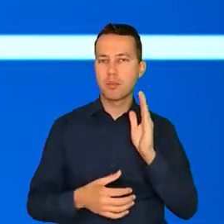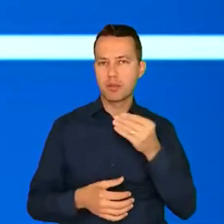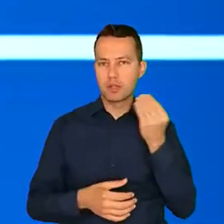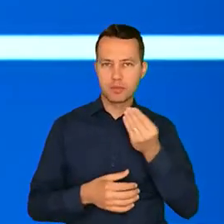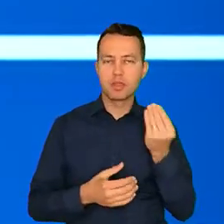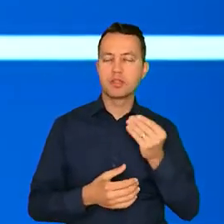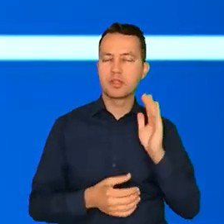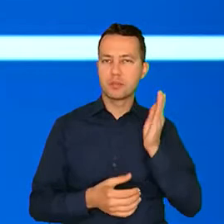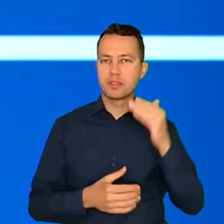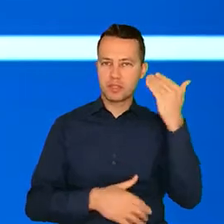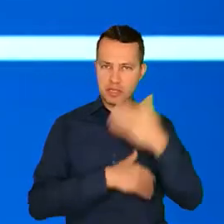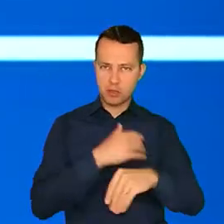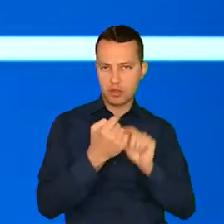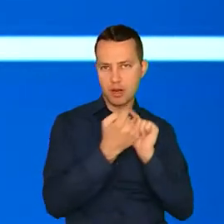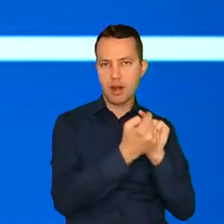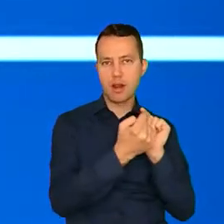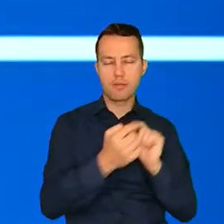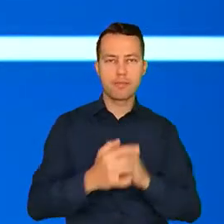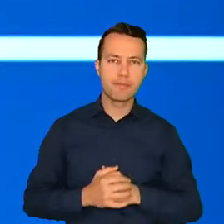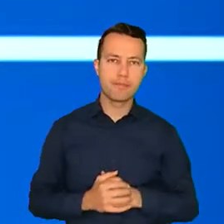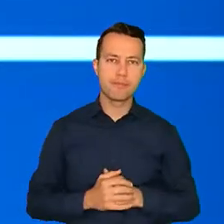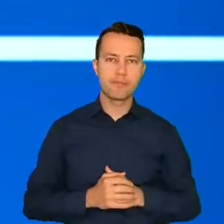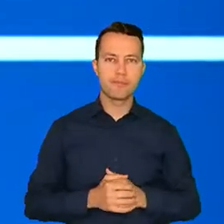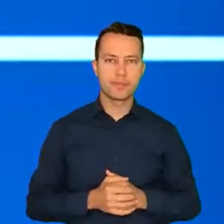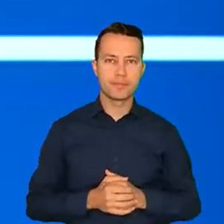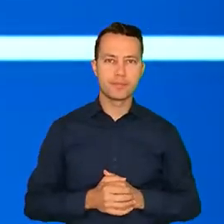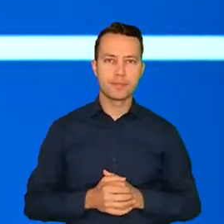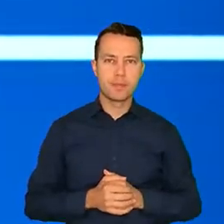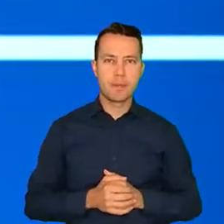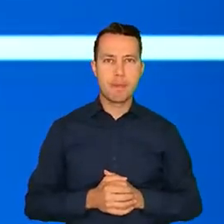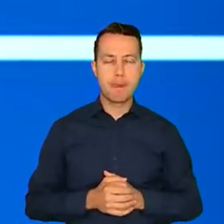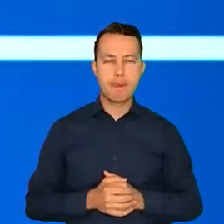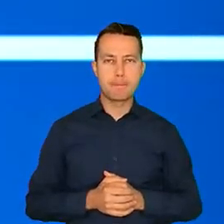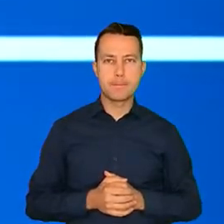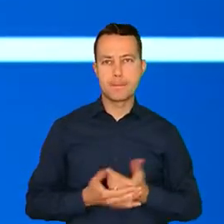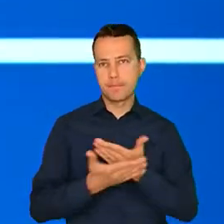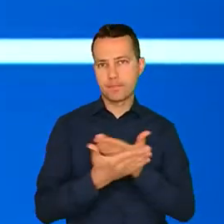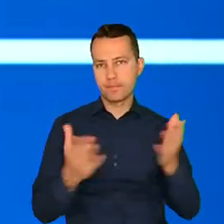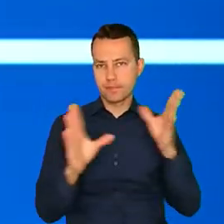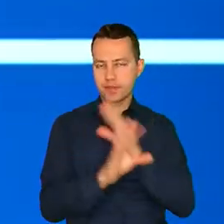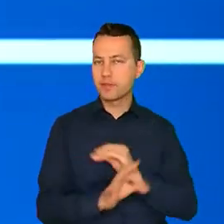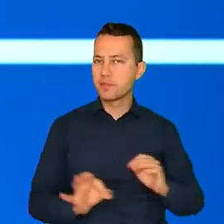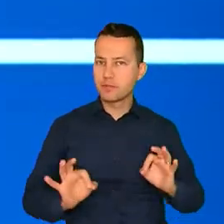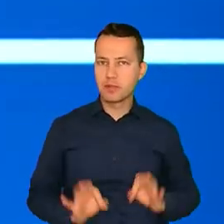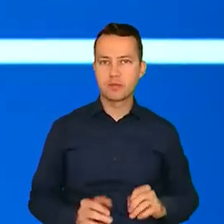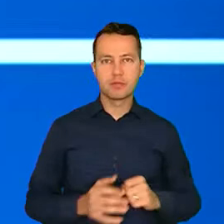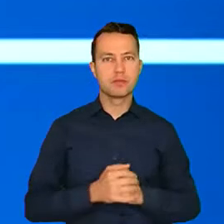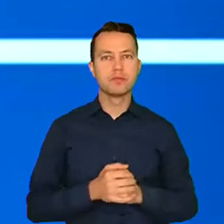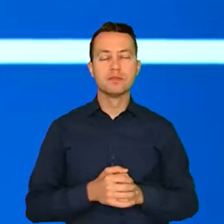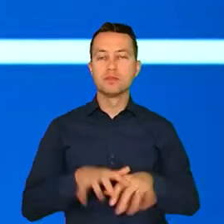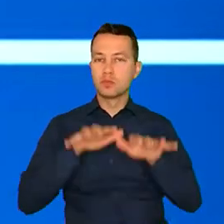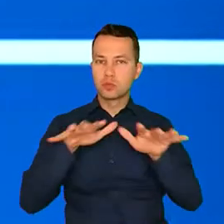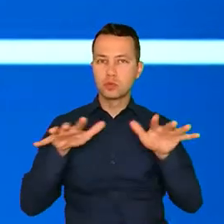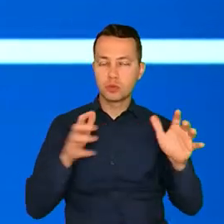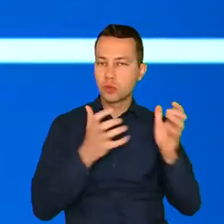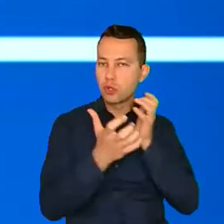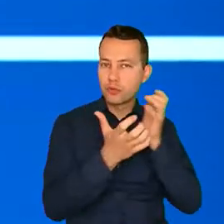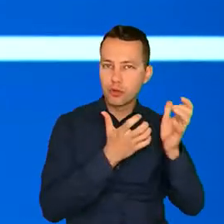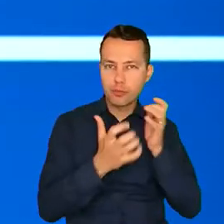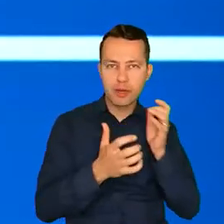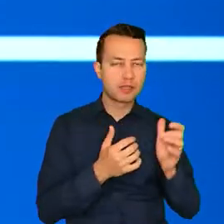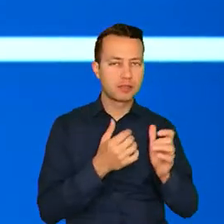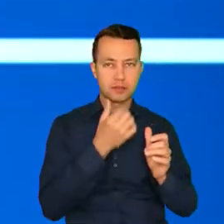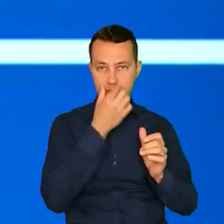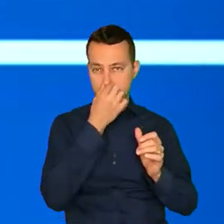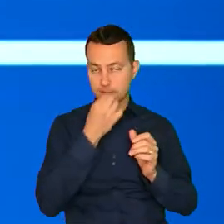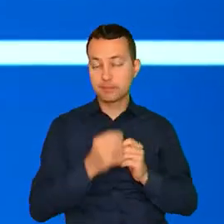having a very brief discussion after the presentations. Do not worry about this bulk of information